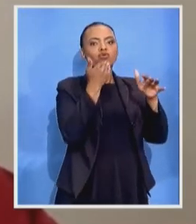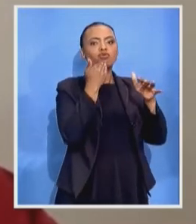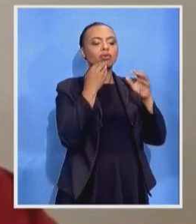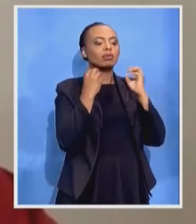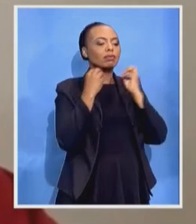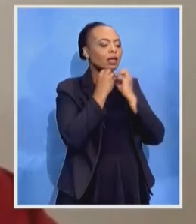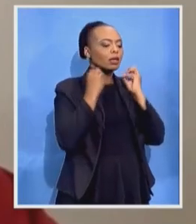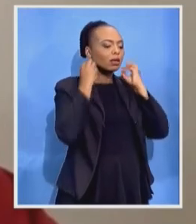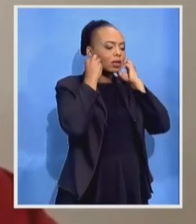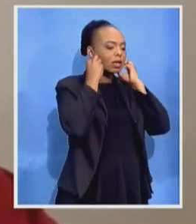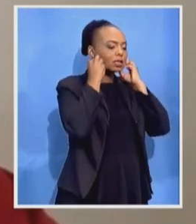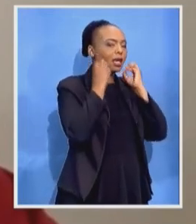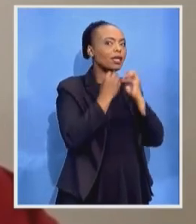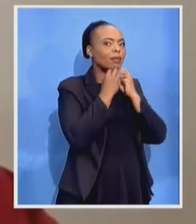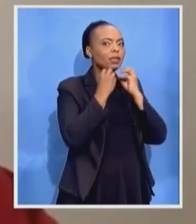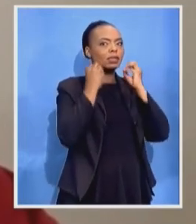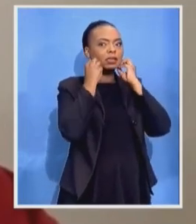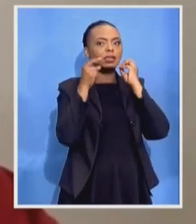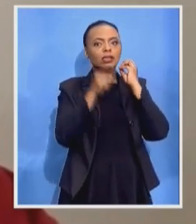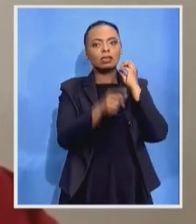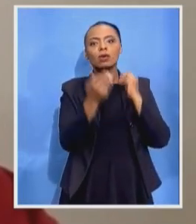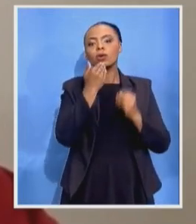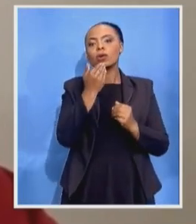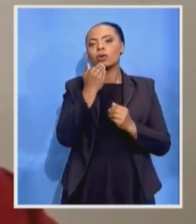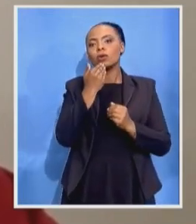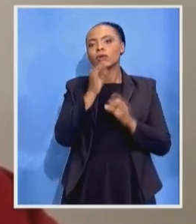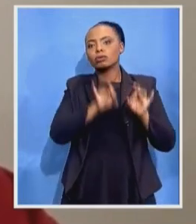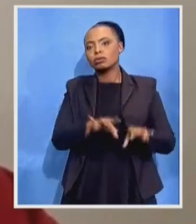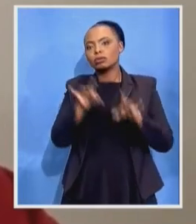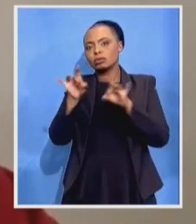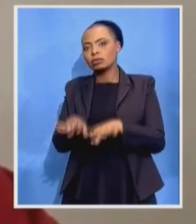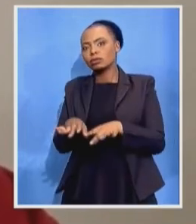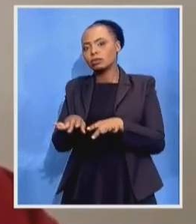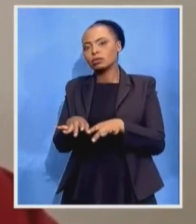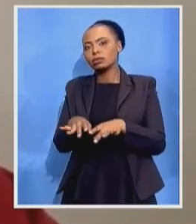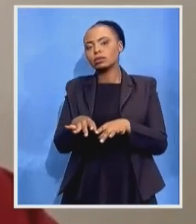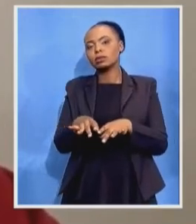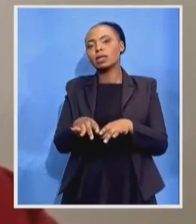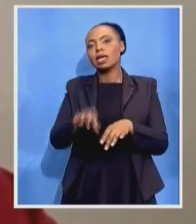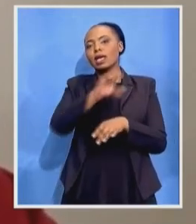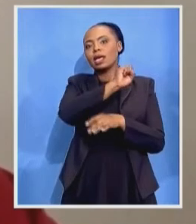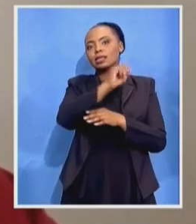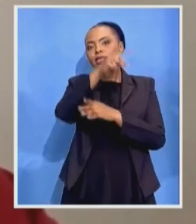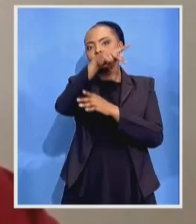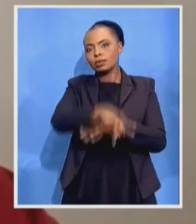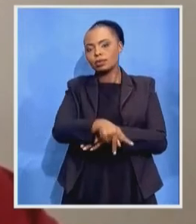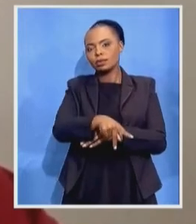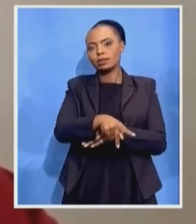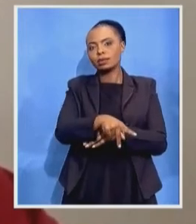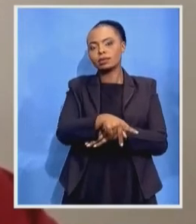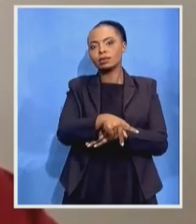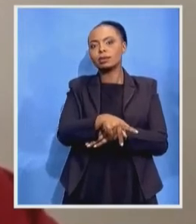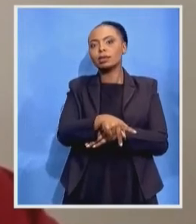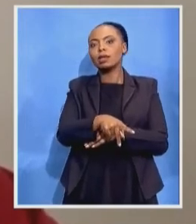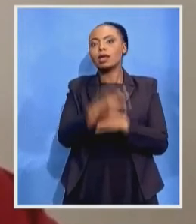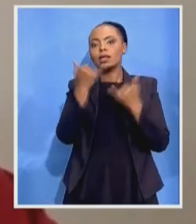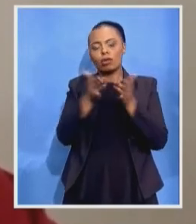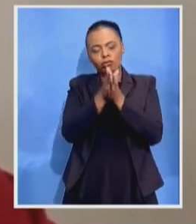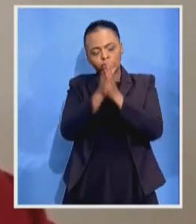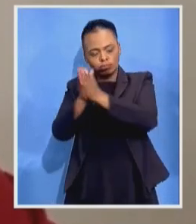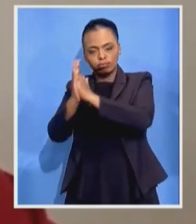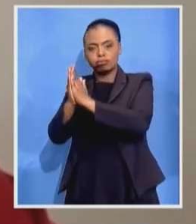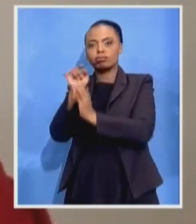Somaliland. The SACP calls for an end to all wars on the African continent in favor of